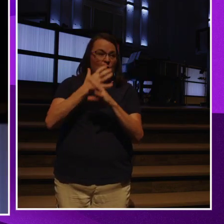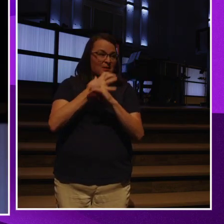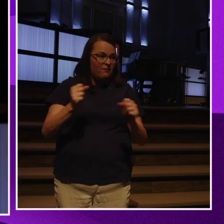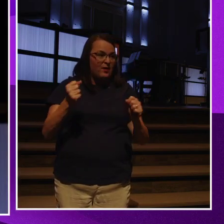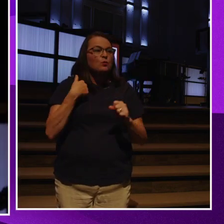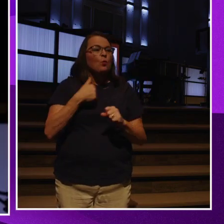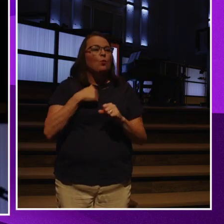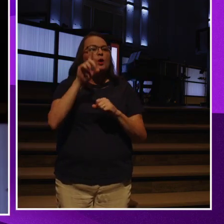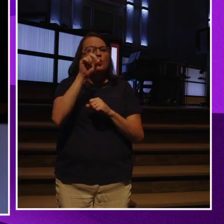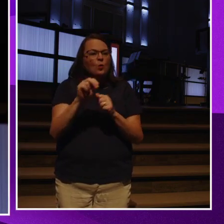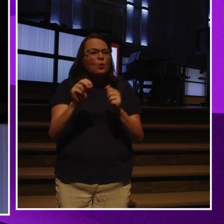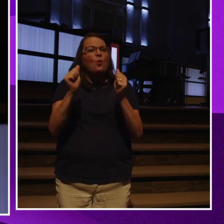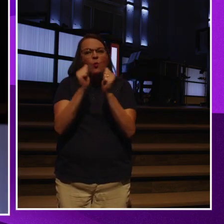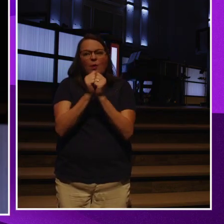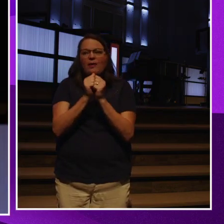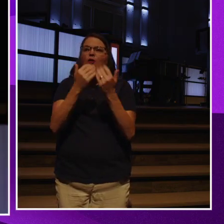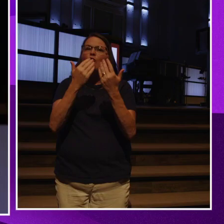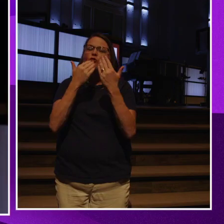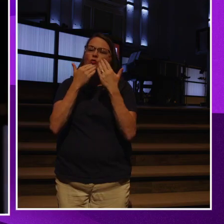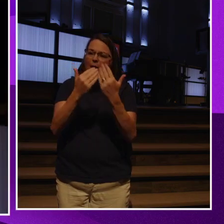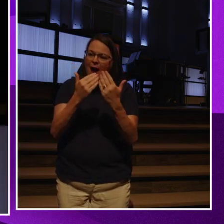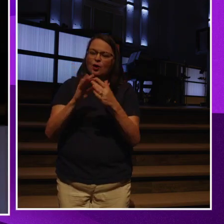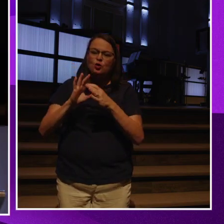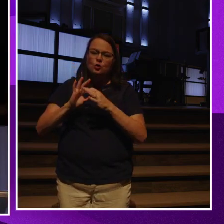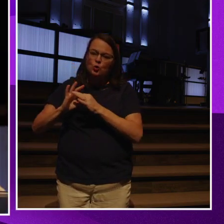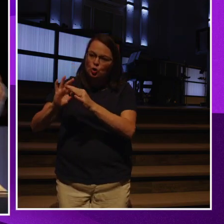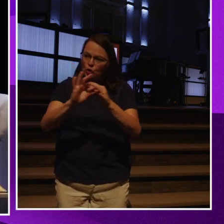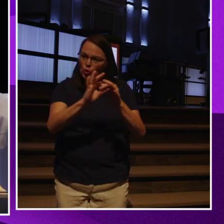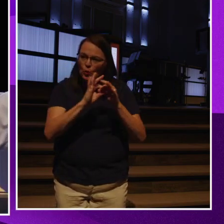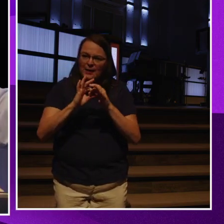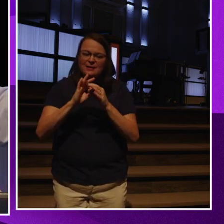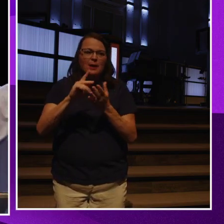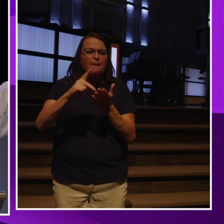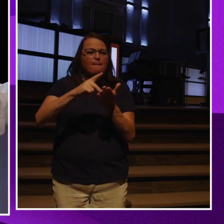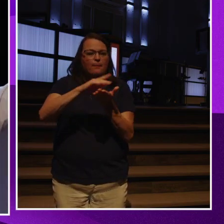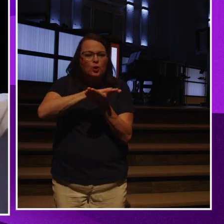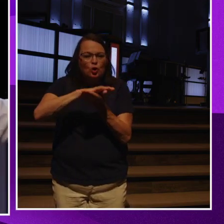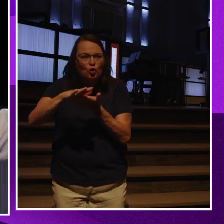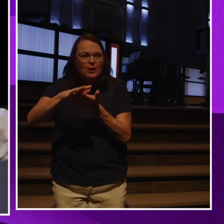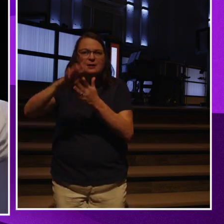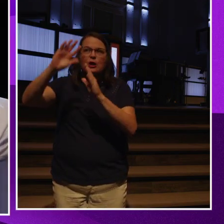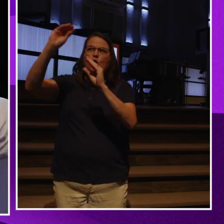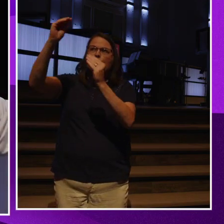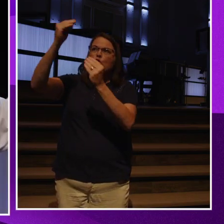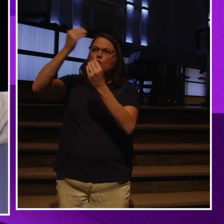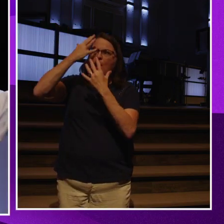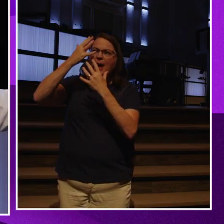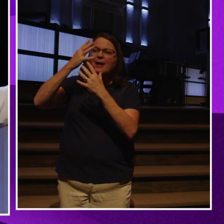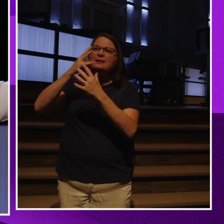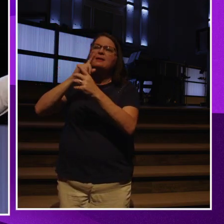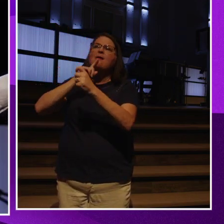it with gratitude, with unity, with purity, with grace, with a commitment.